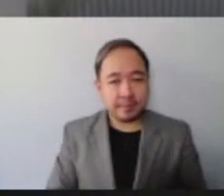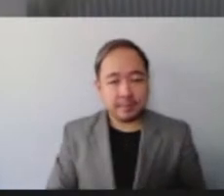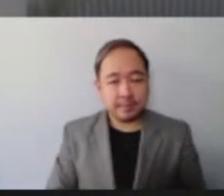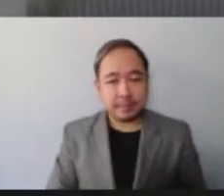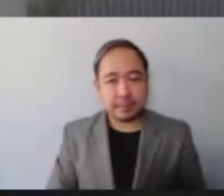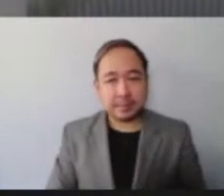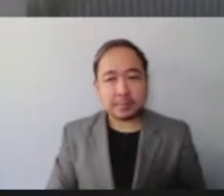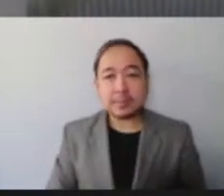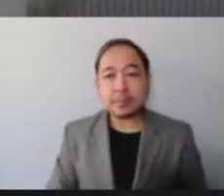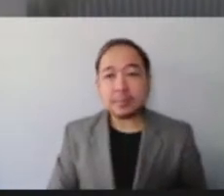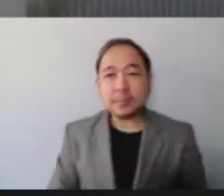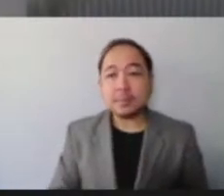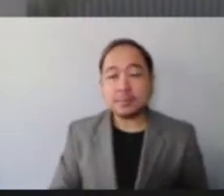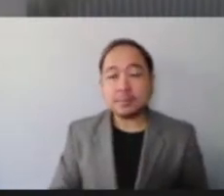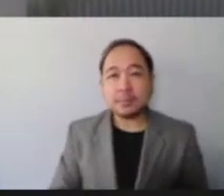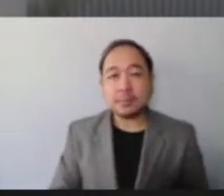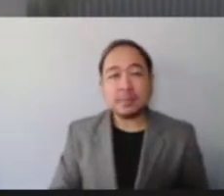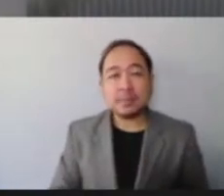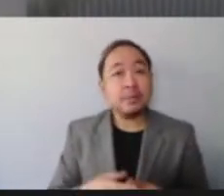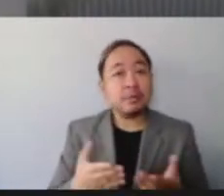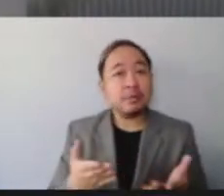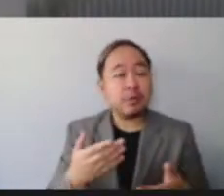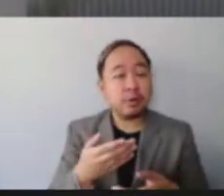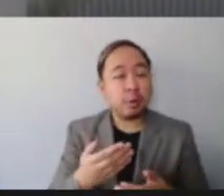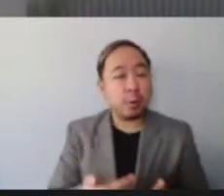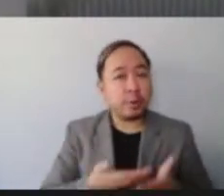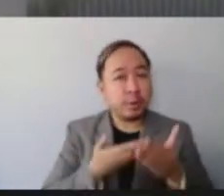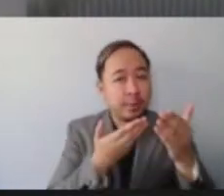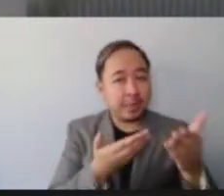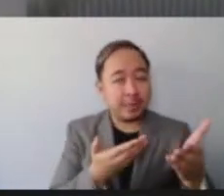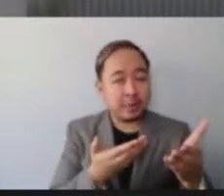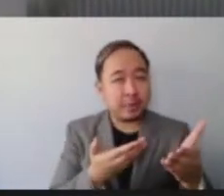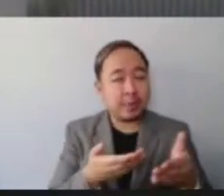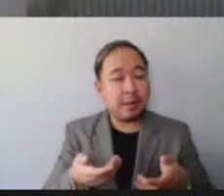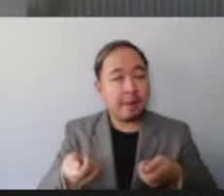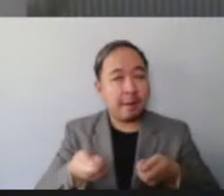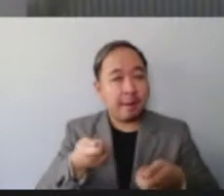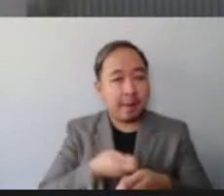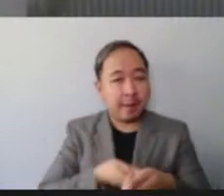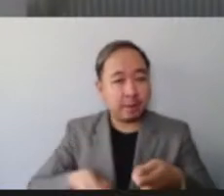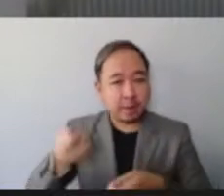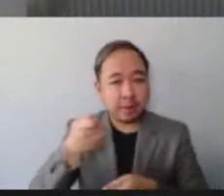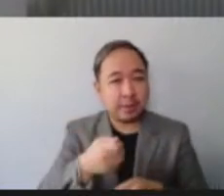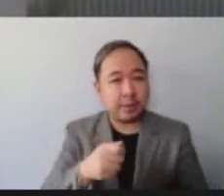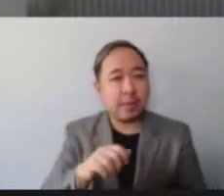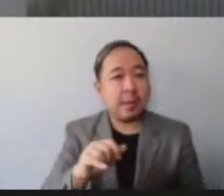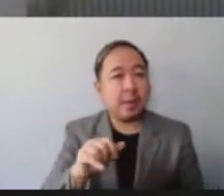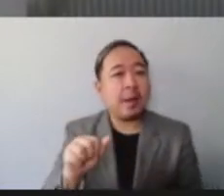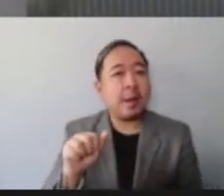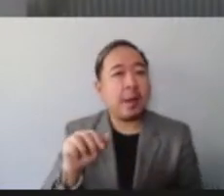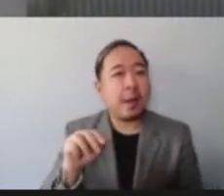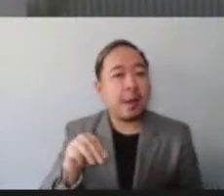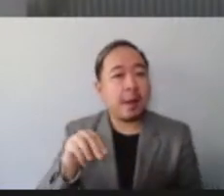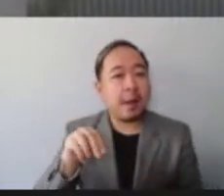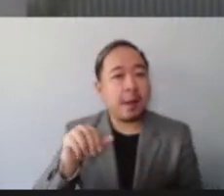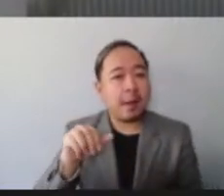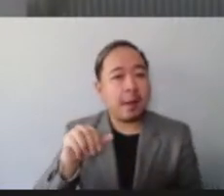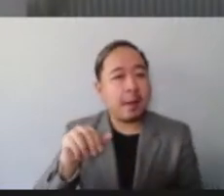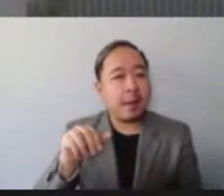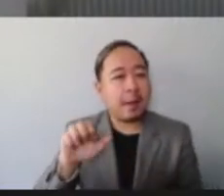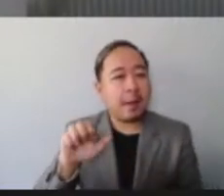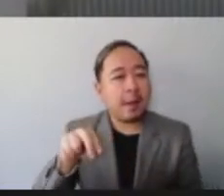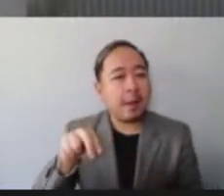for the nomination as a chair his Excellency Mr Amanda Albury and best and permanent